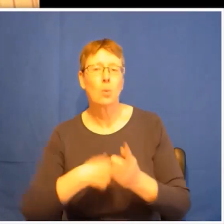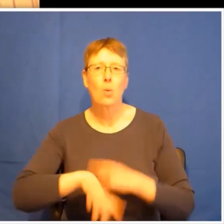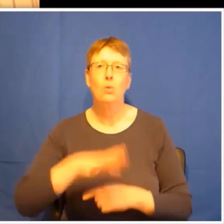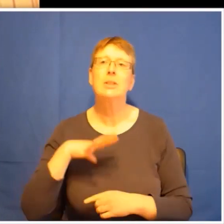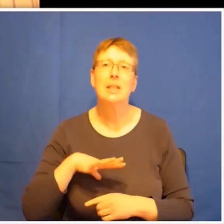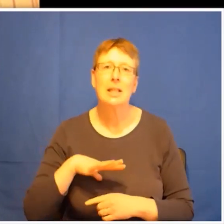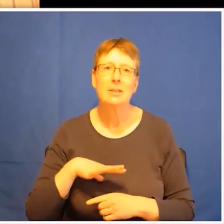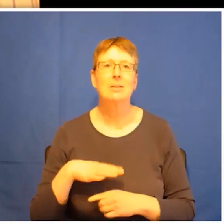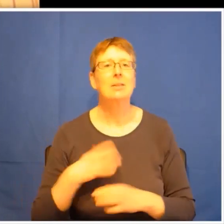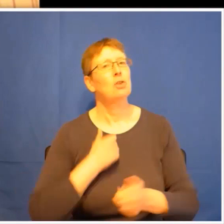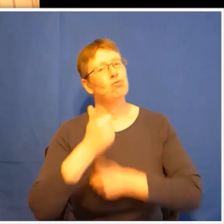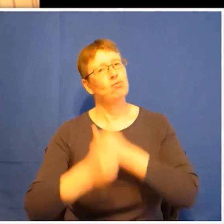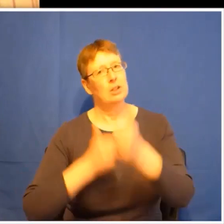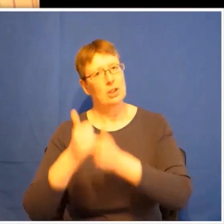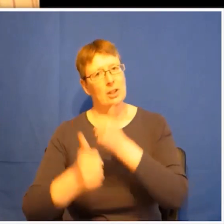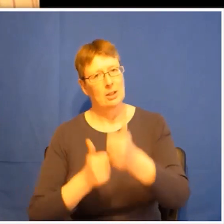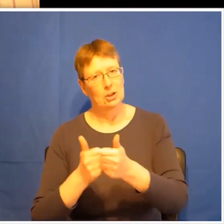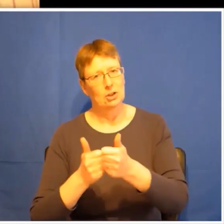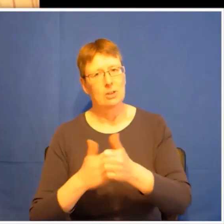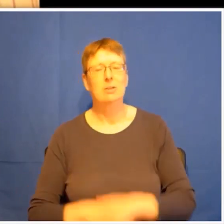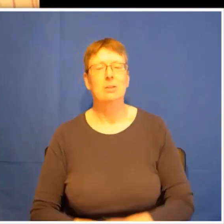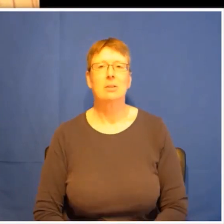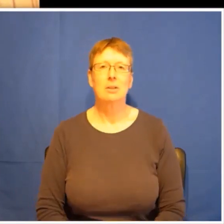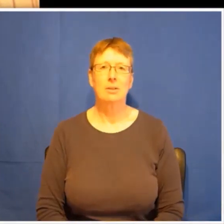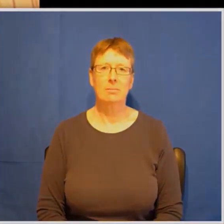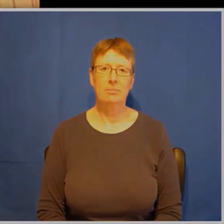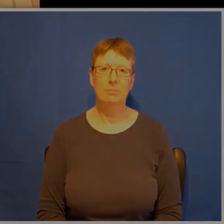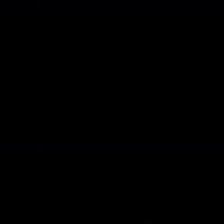need. Many congratulations.